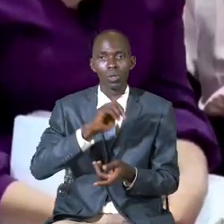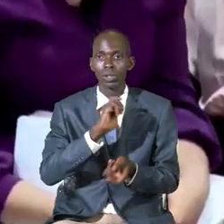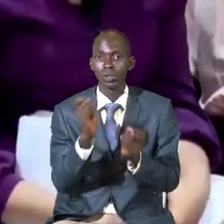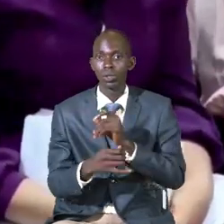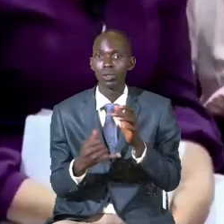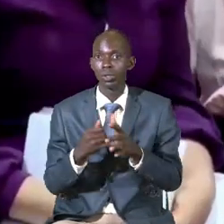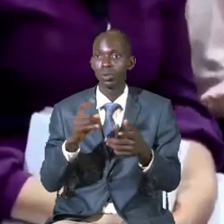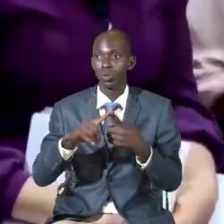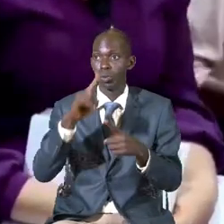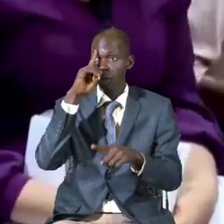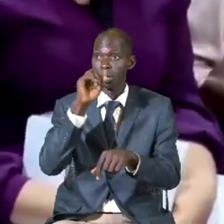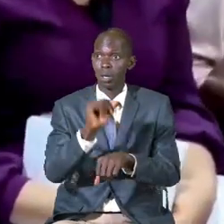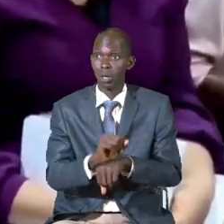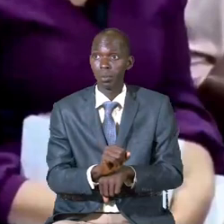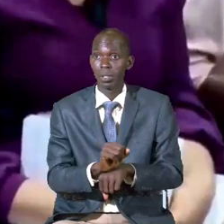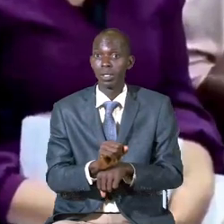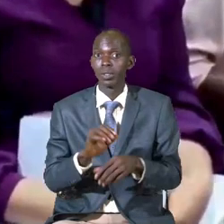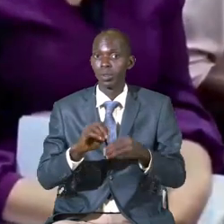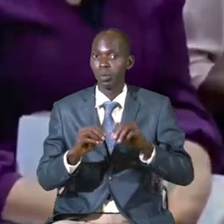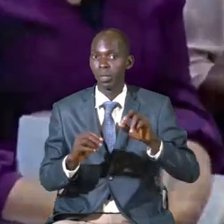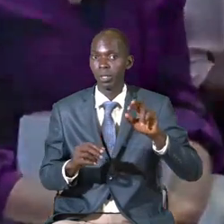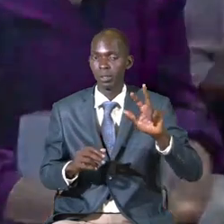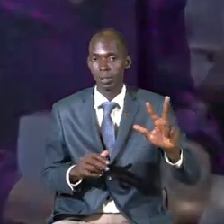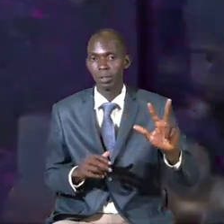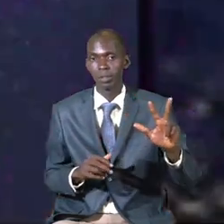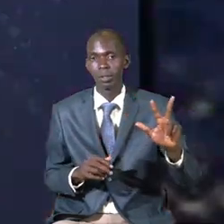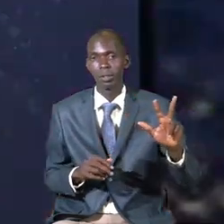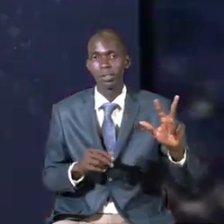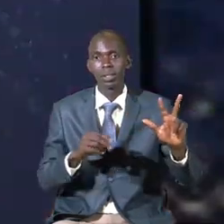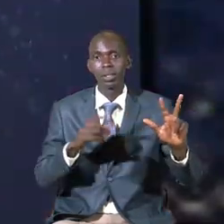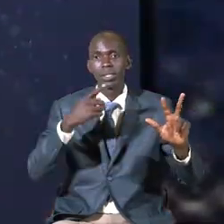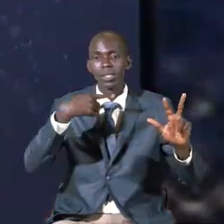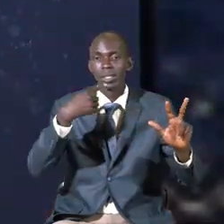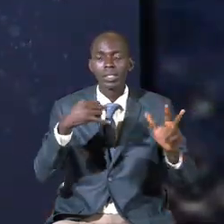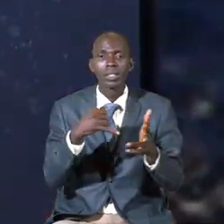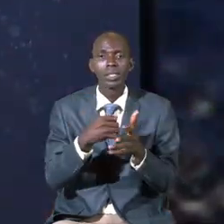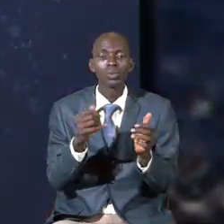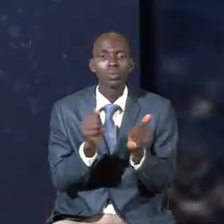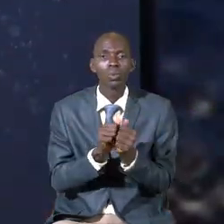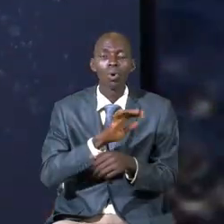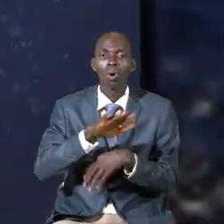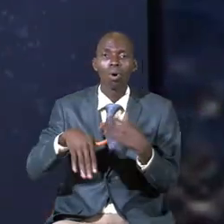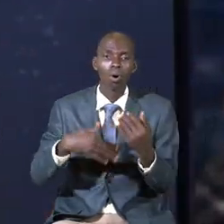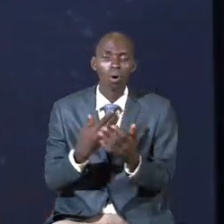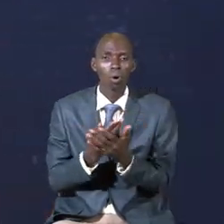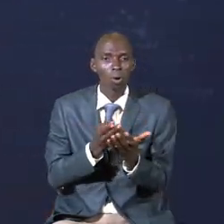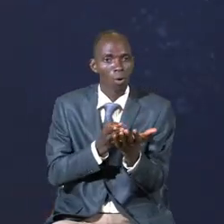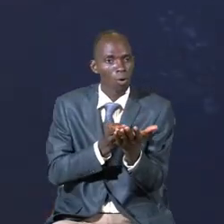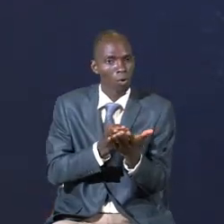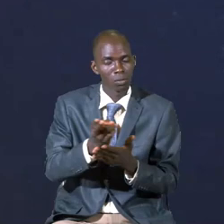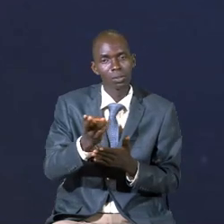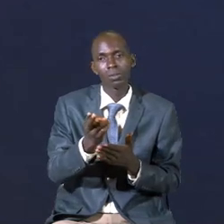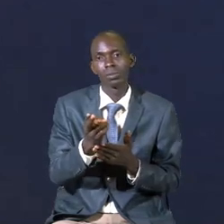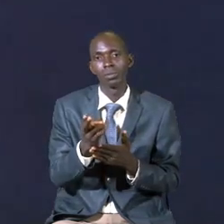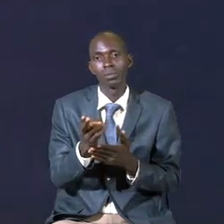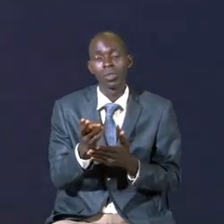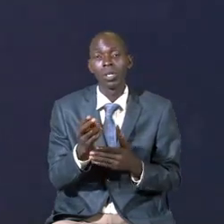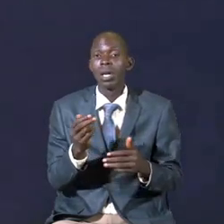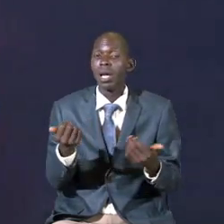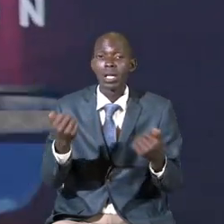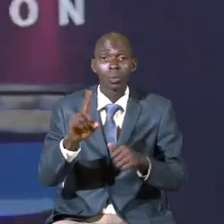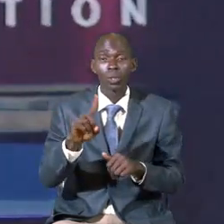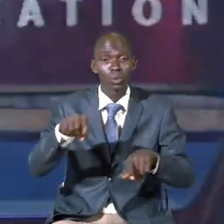habit number three tell each with honesty tell each with honesty any way you go